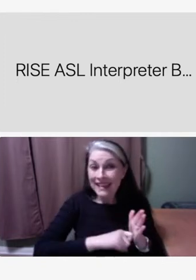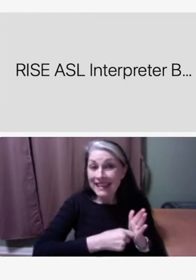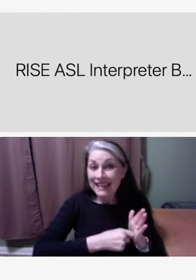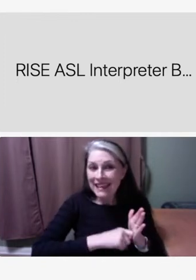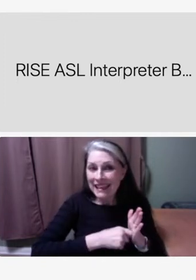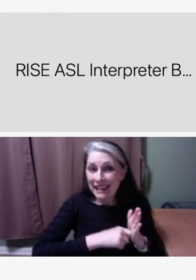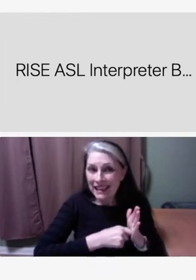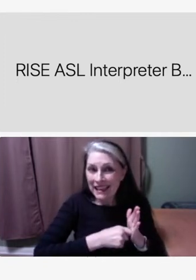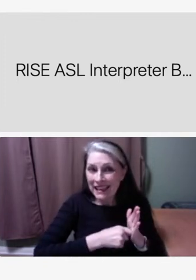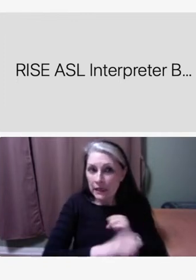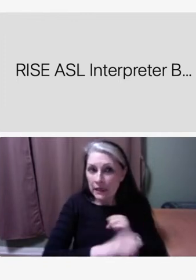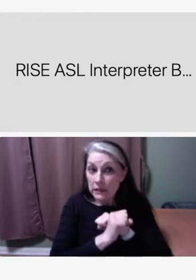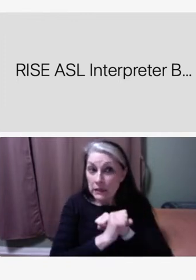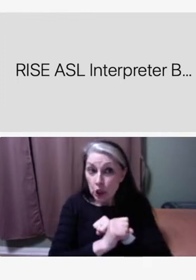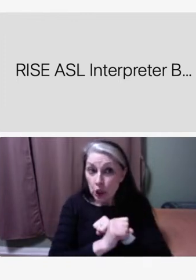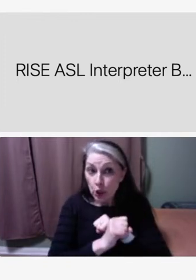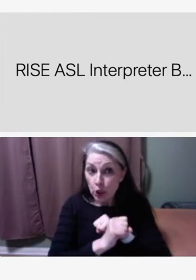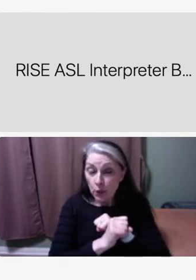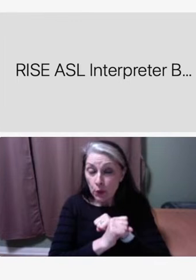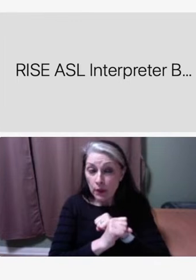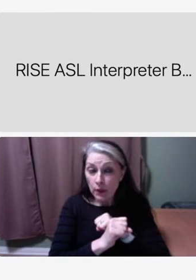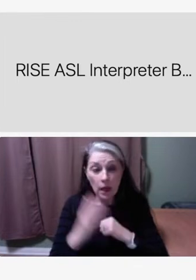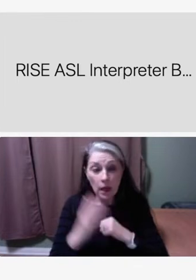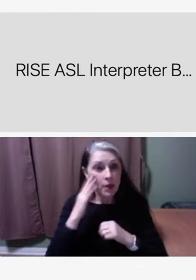And I know it would cost a lot. But